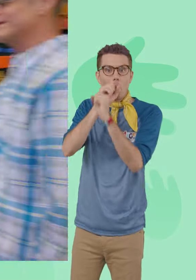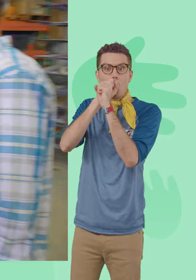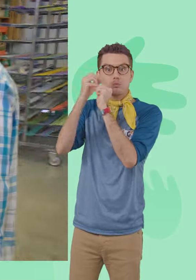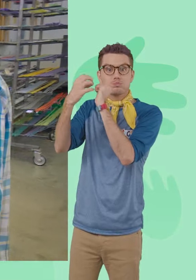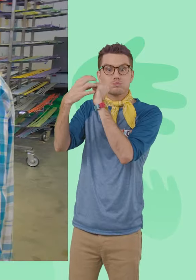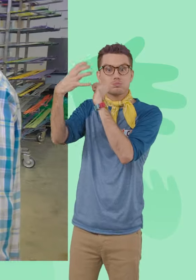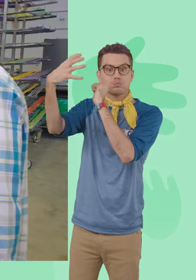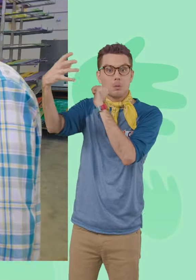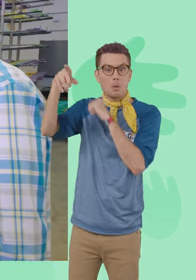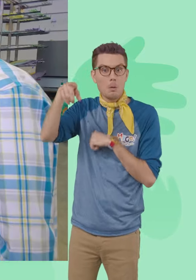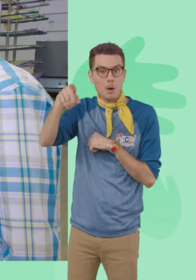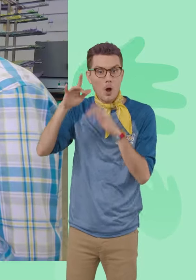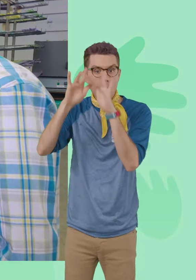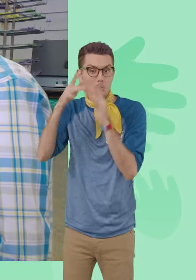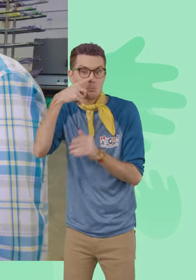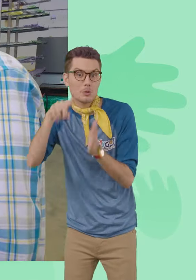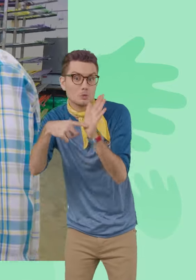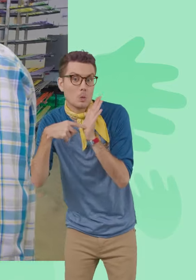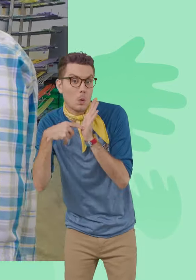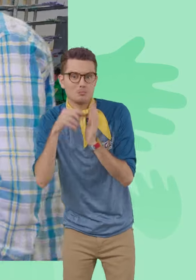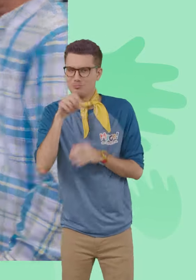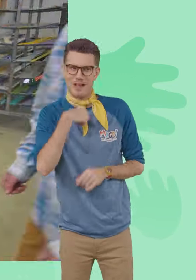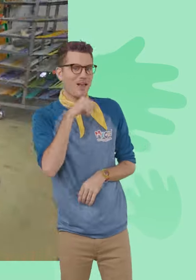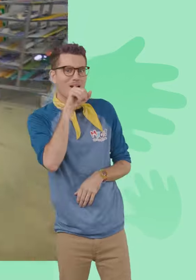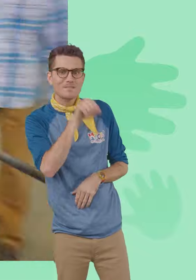We would love to show you. Awesome!